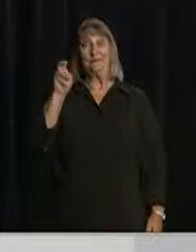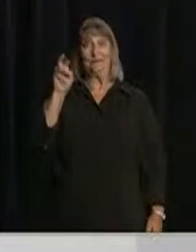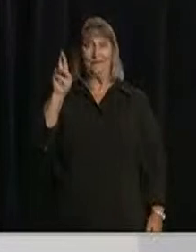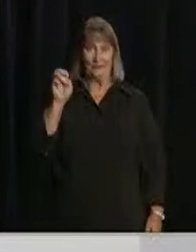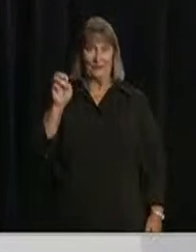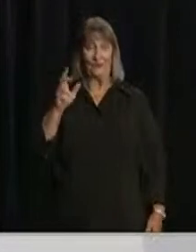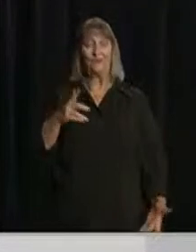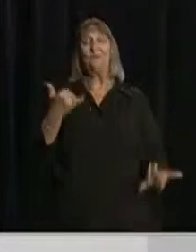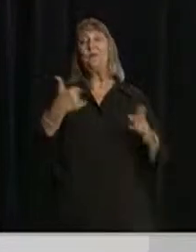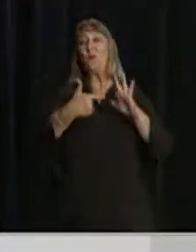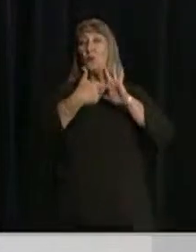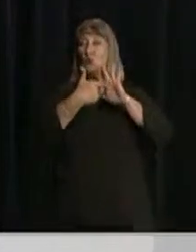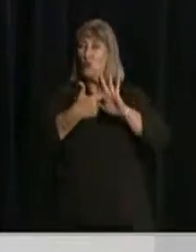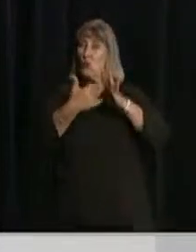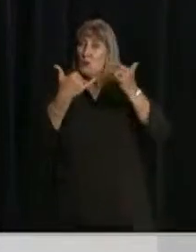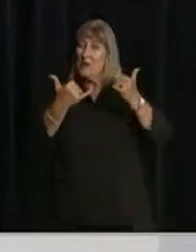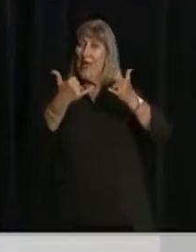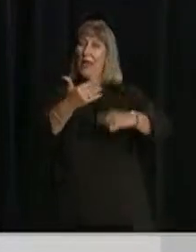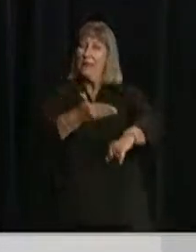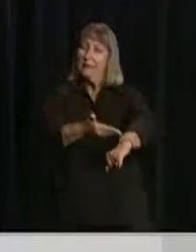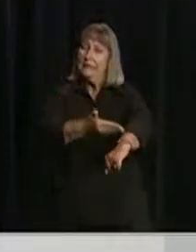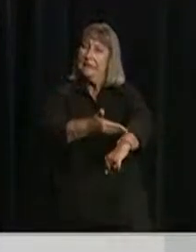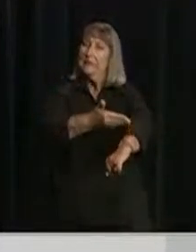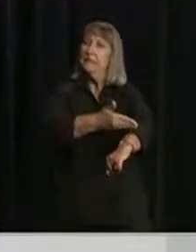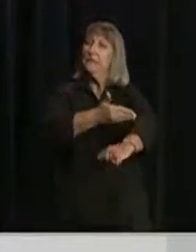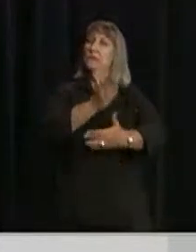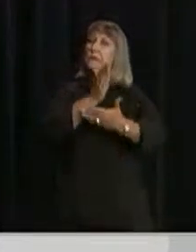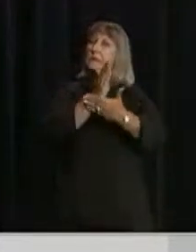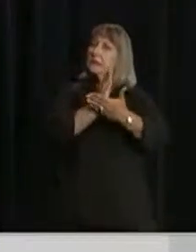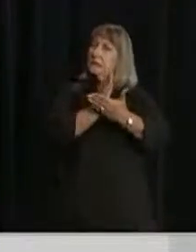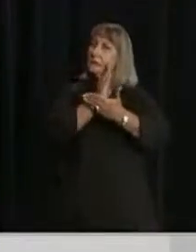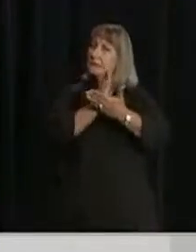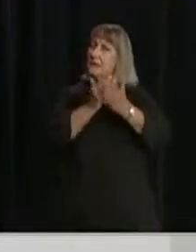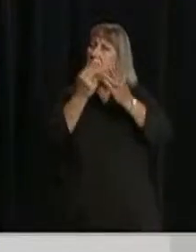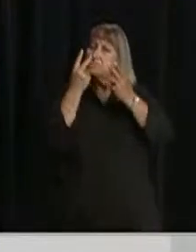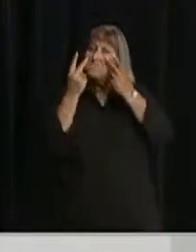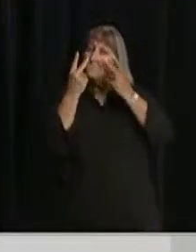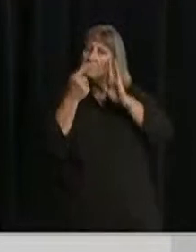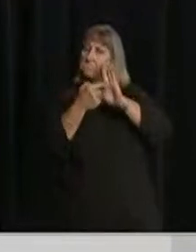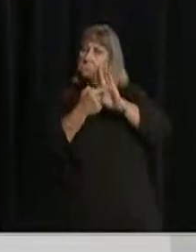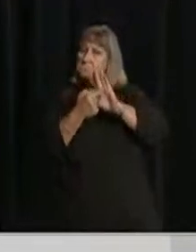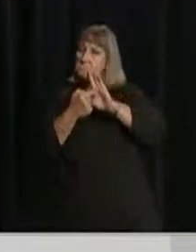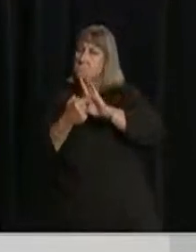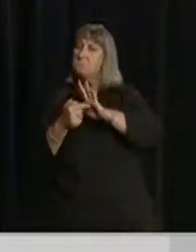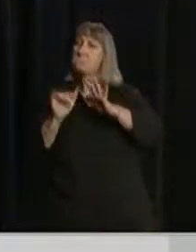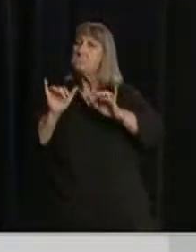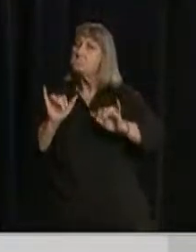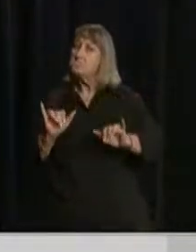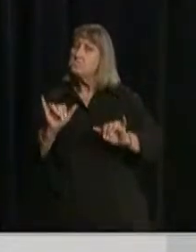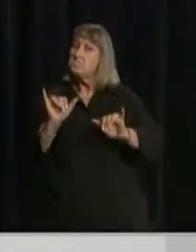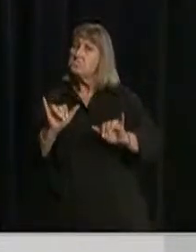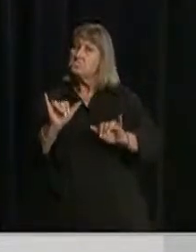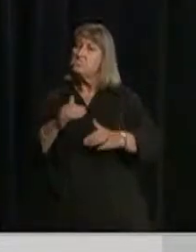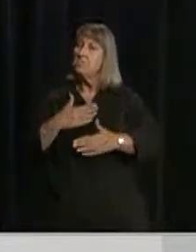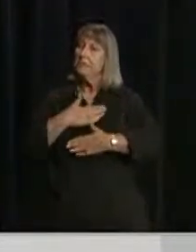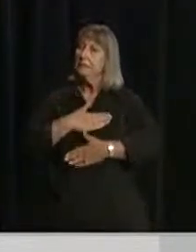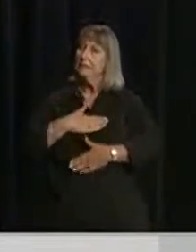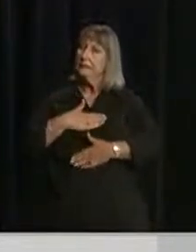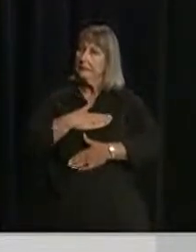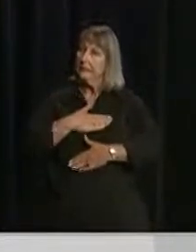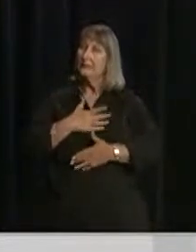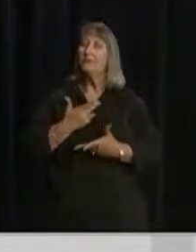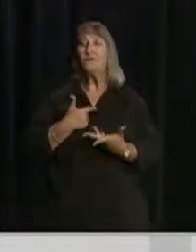that are now moving in the right direction. Not all of them, but they're starting to move a little bit. So we're pleased by that. Also want to credit